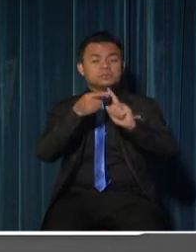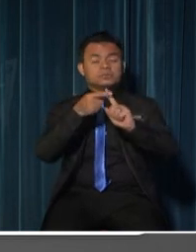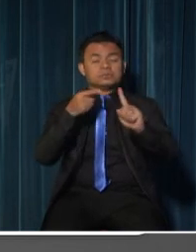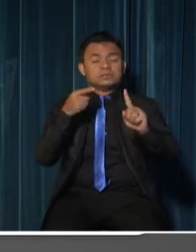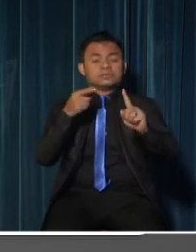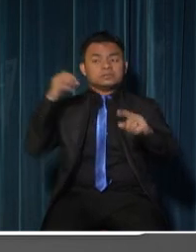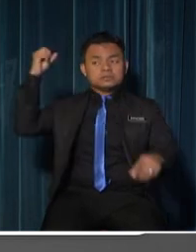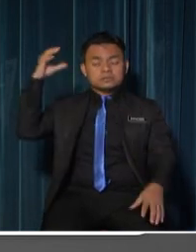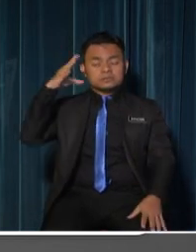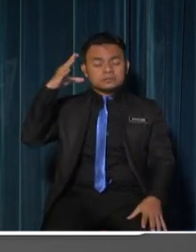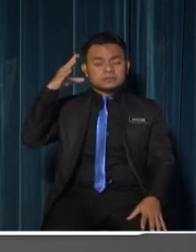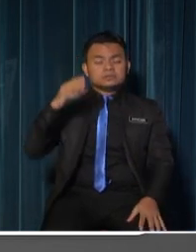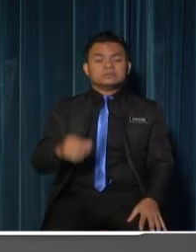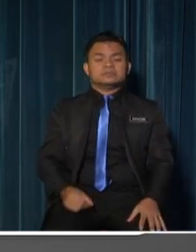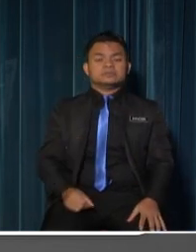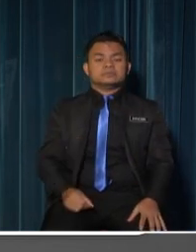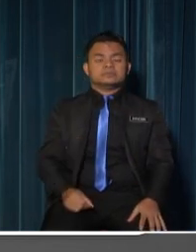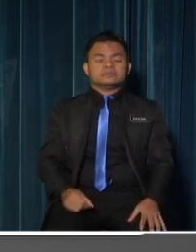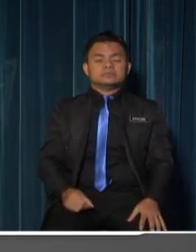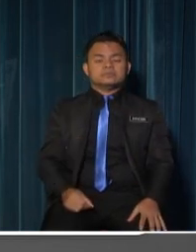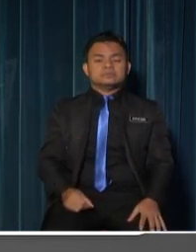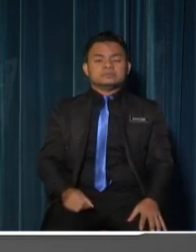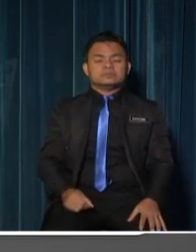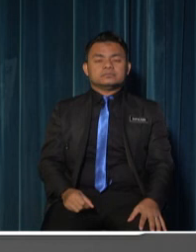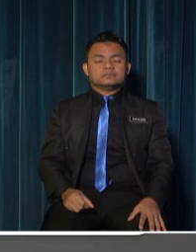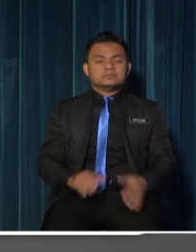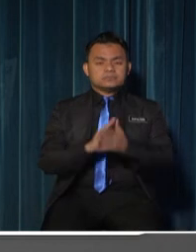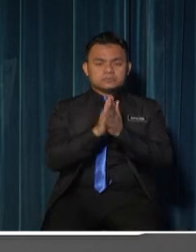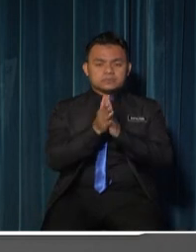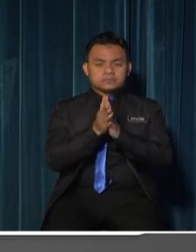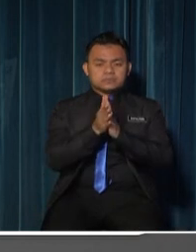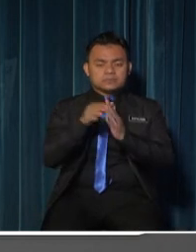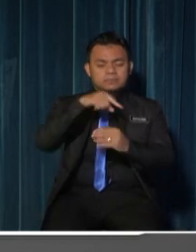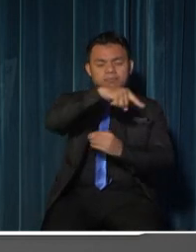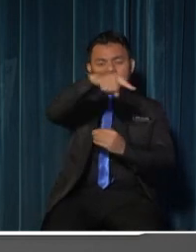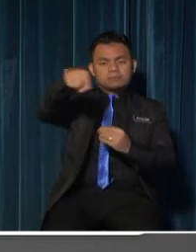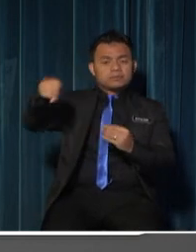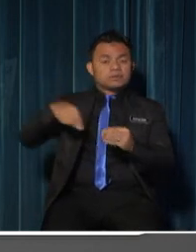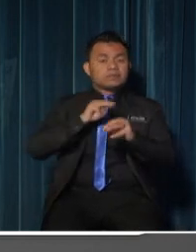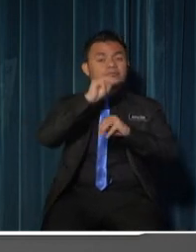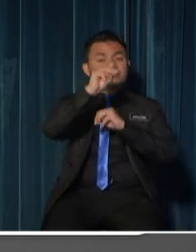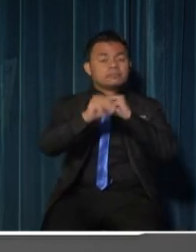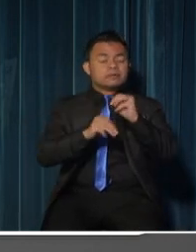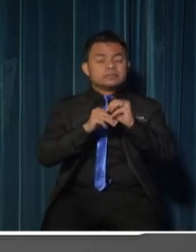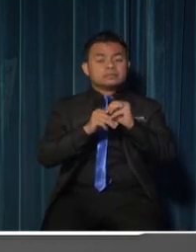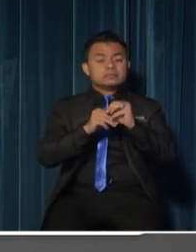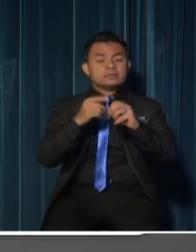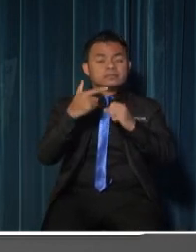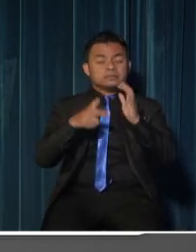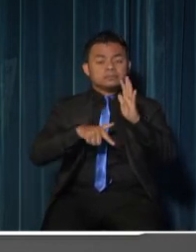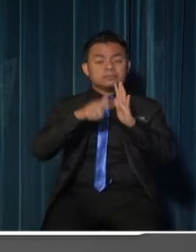Earth. So, the pathway of Mars in its orbit is longer.